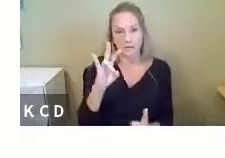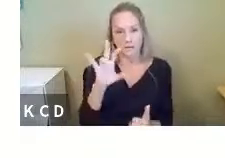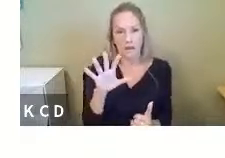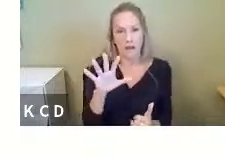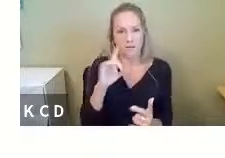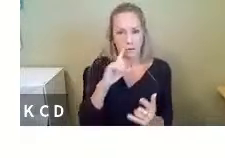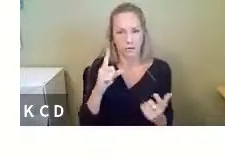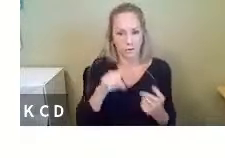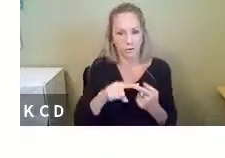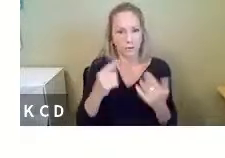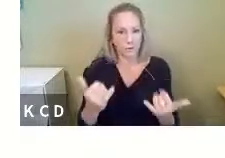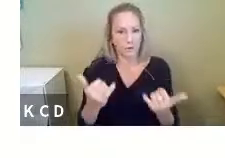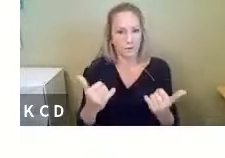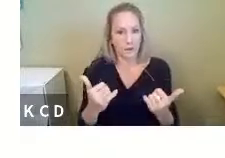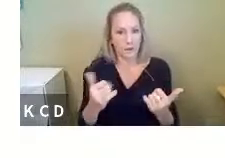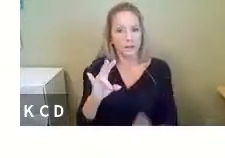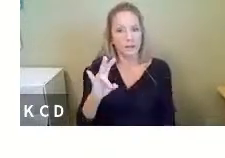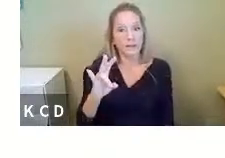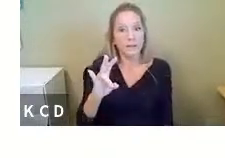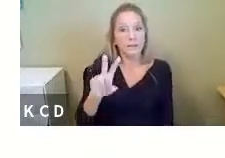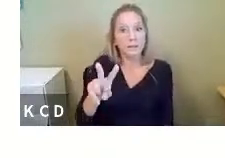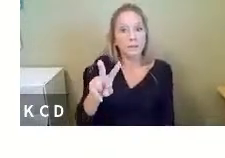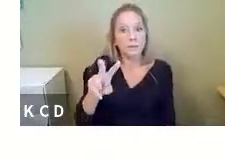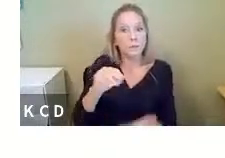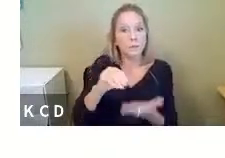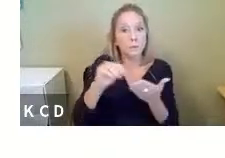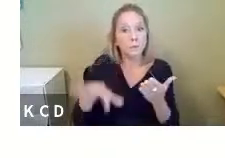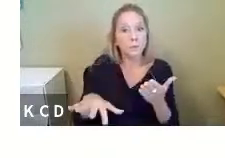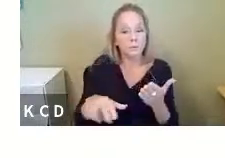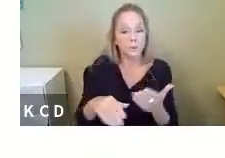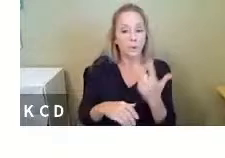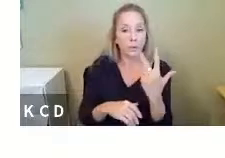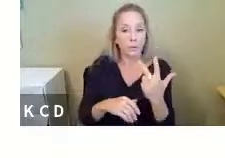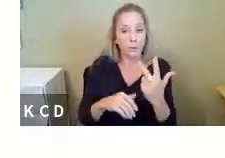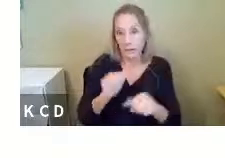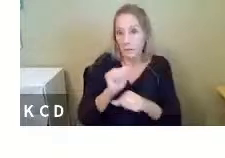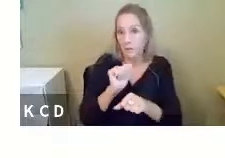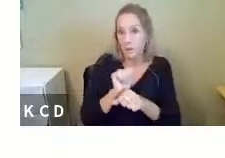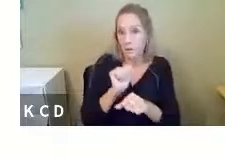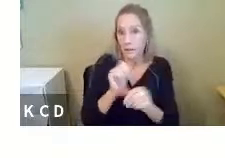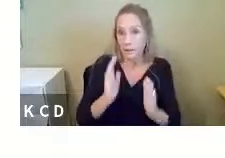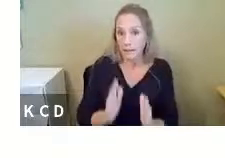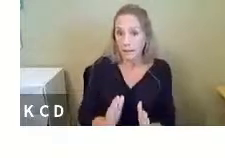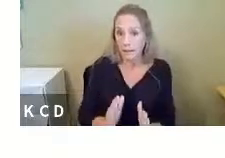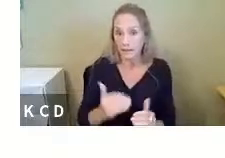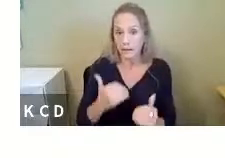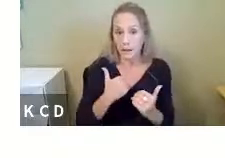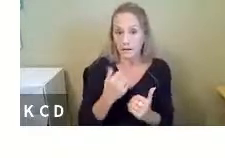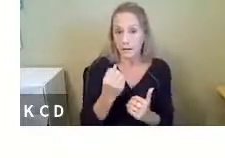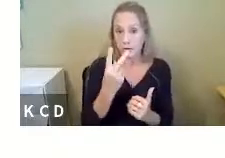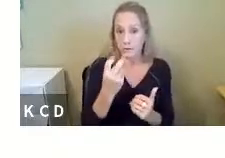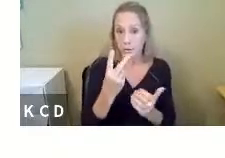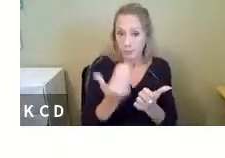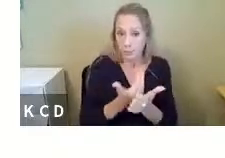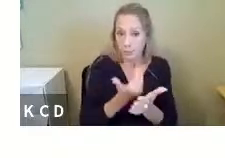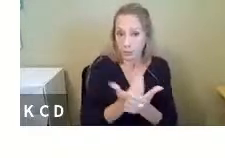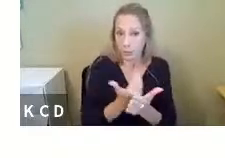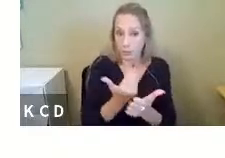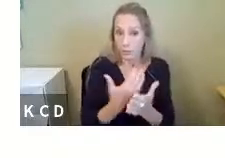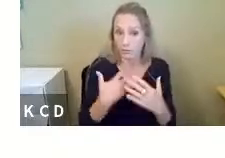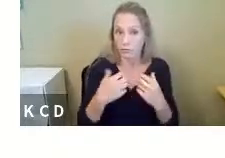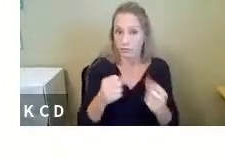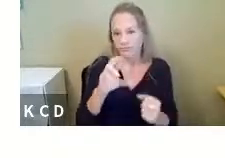cases. 72 of them are students. 3 are employees. We've had 12 new recoveries